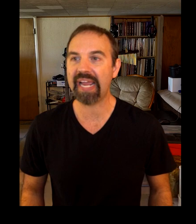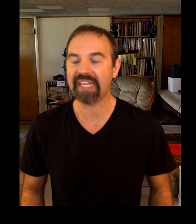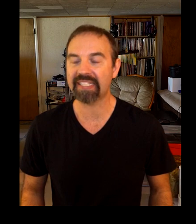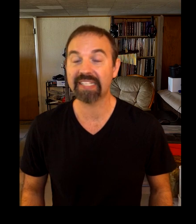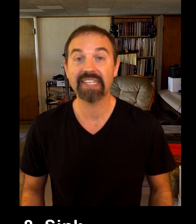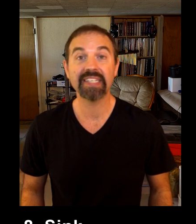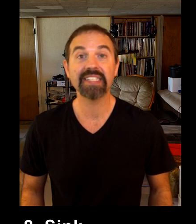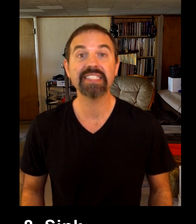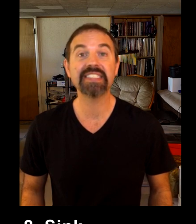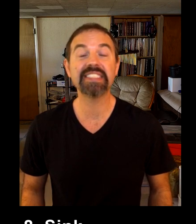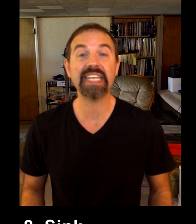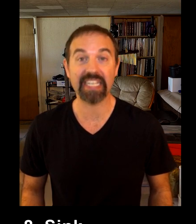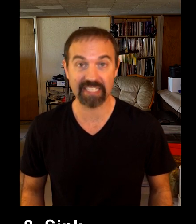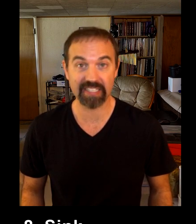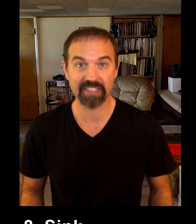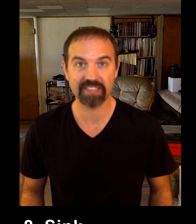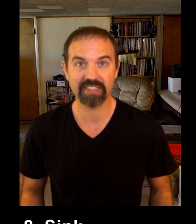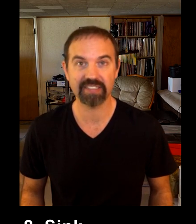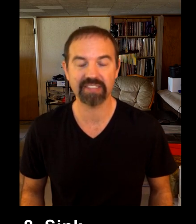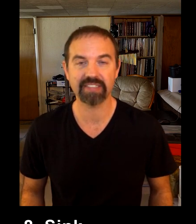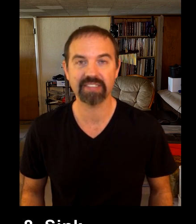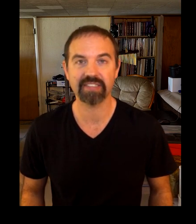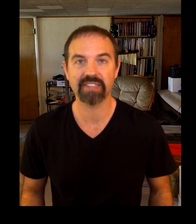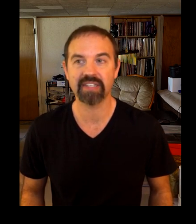Number 8, sink.